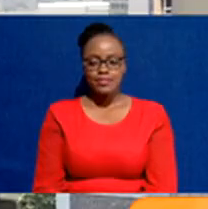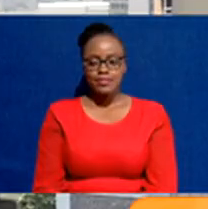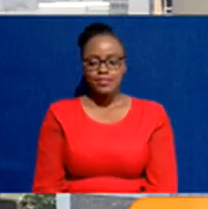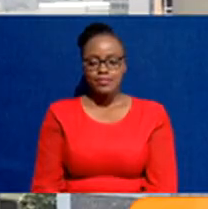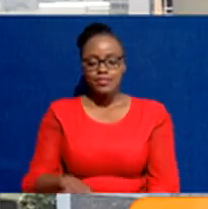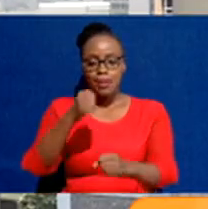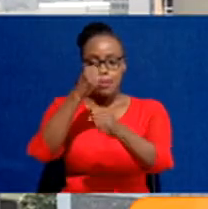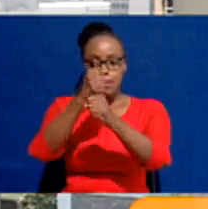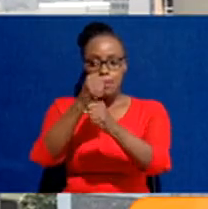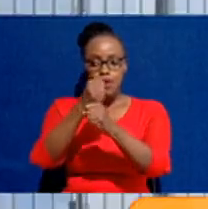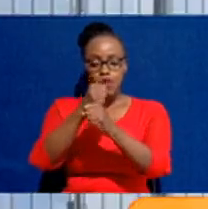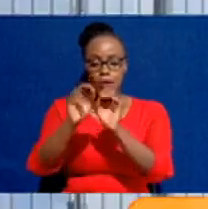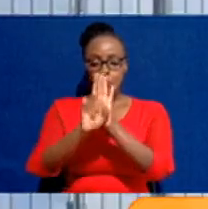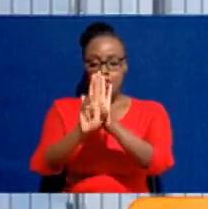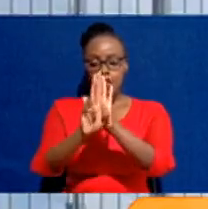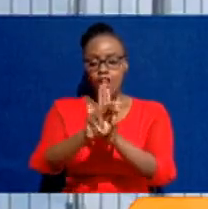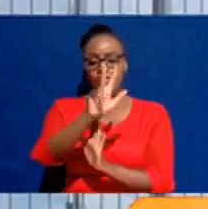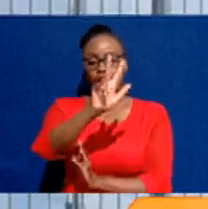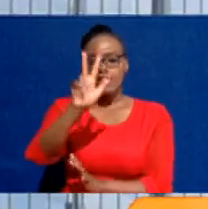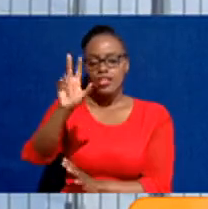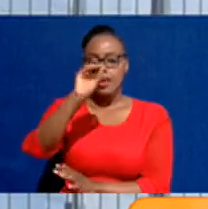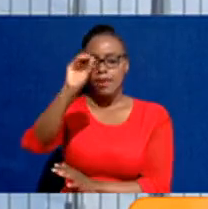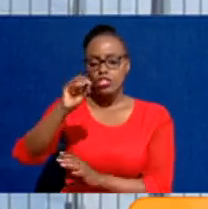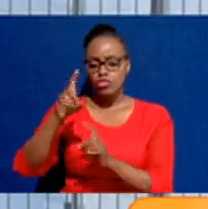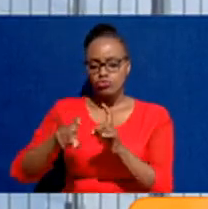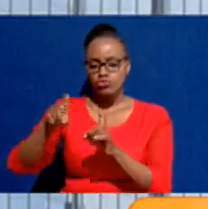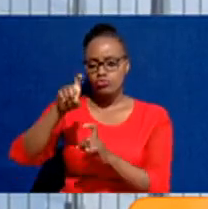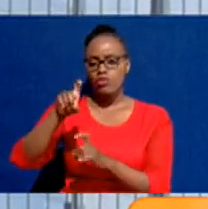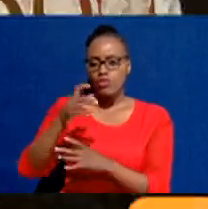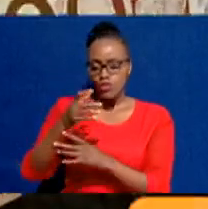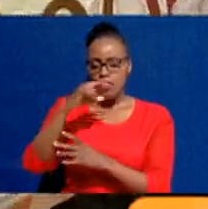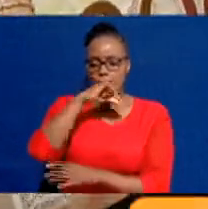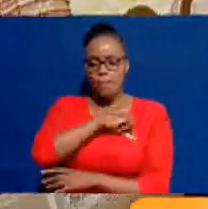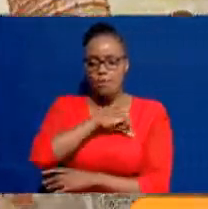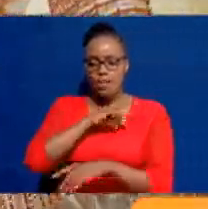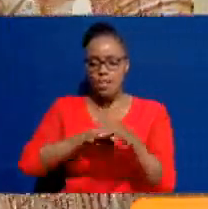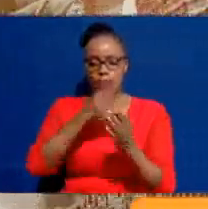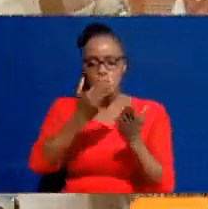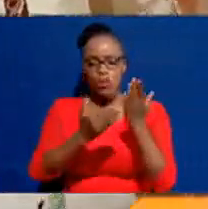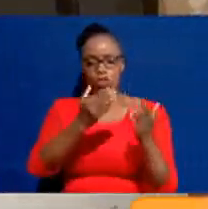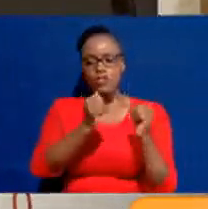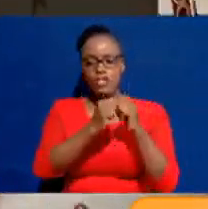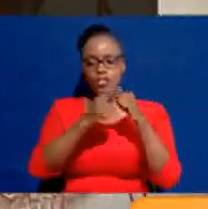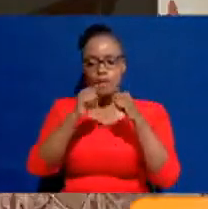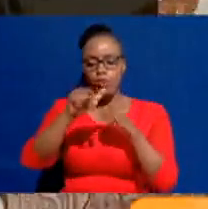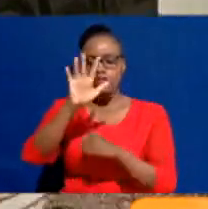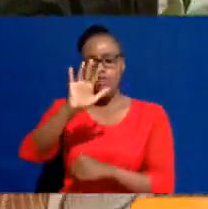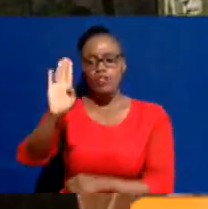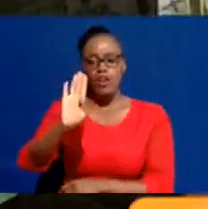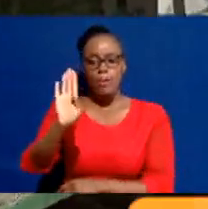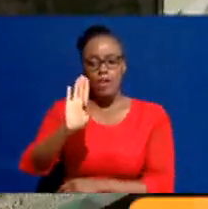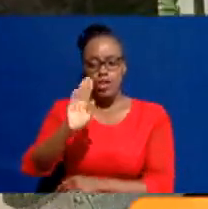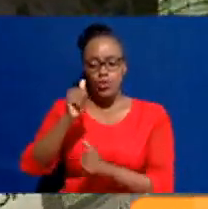The performance represents a 33% rise in after-tax profit when compared to 16.5 billion